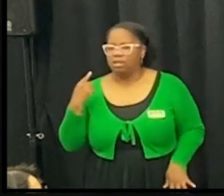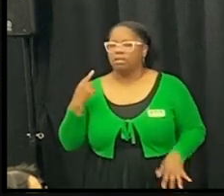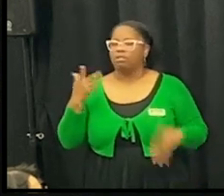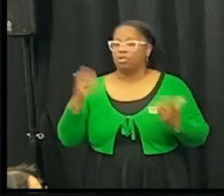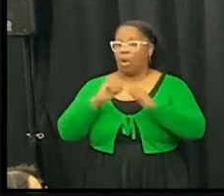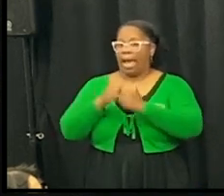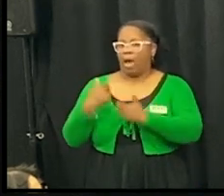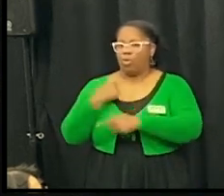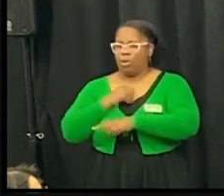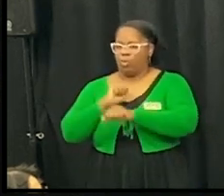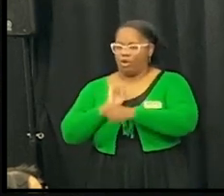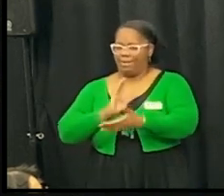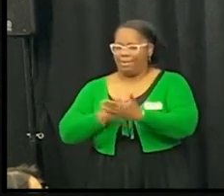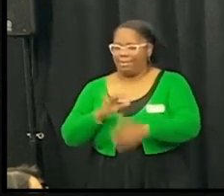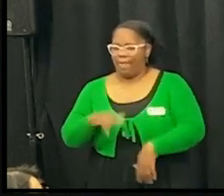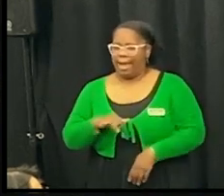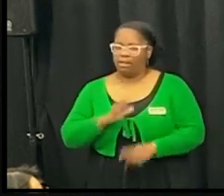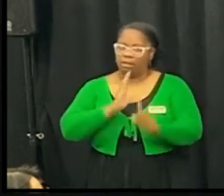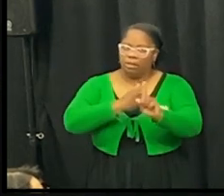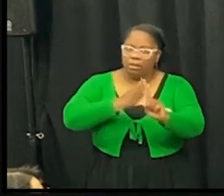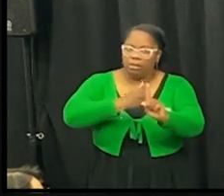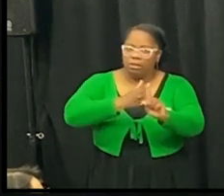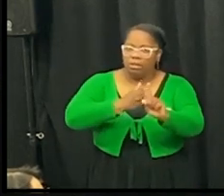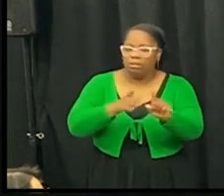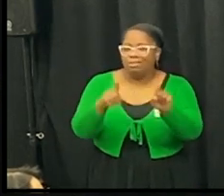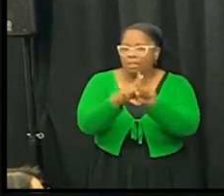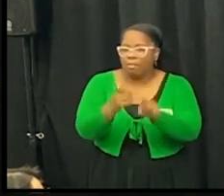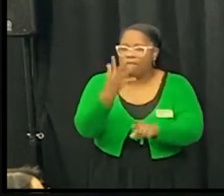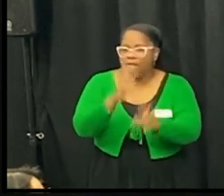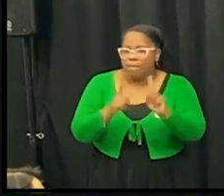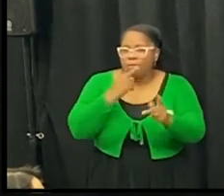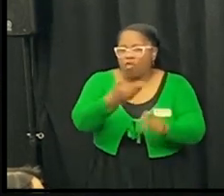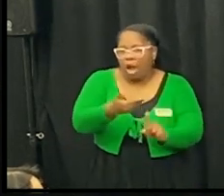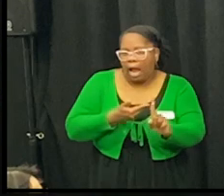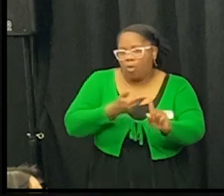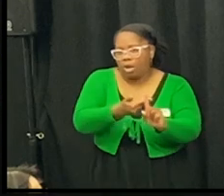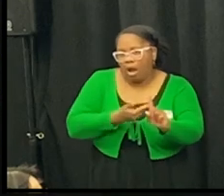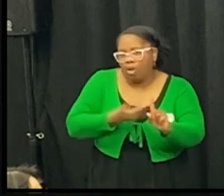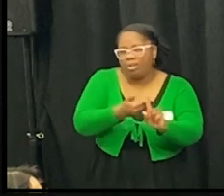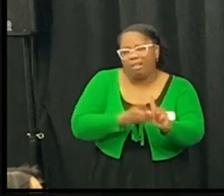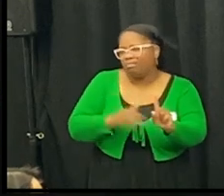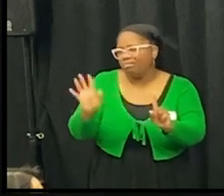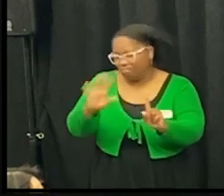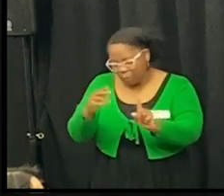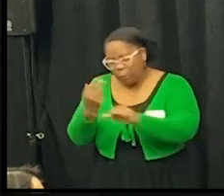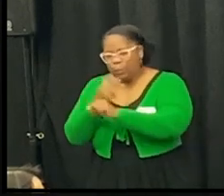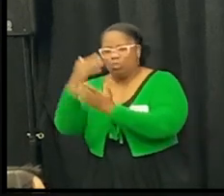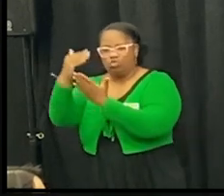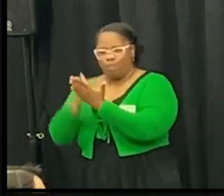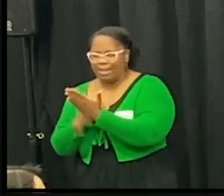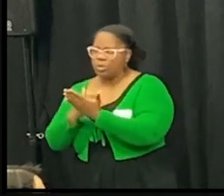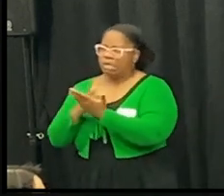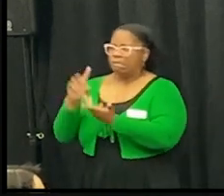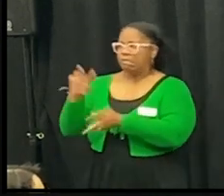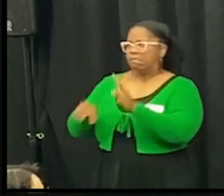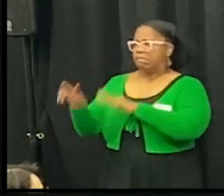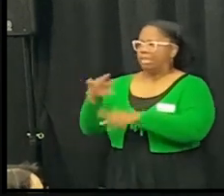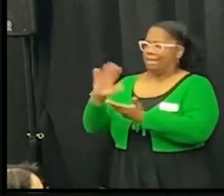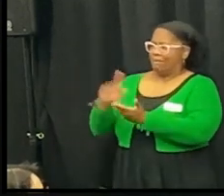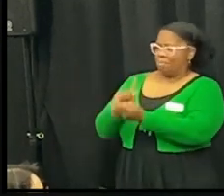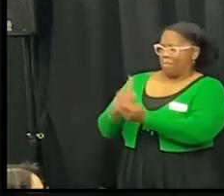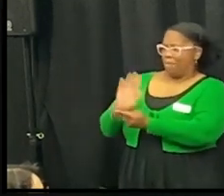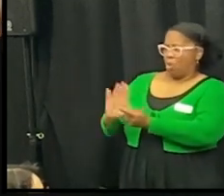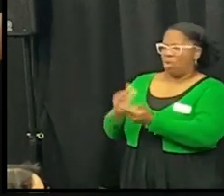grain of, you shouldn't keep going to the same five people for the hiring purposes. You should use a directory and take a chance on someone you haven't met before, because you